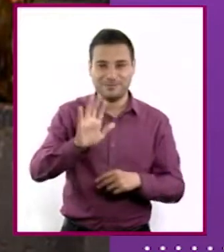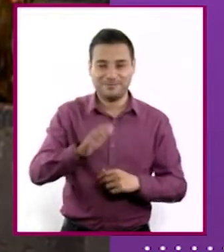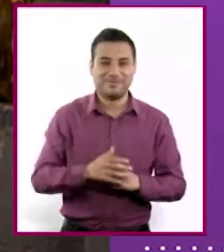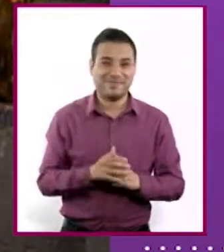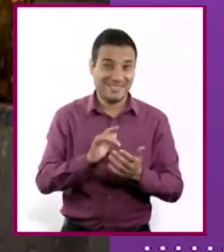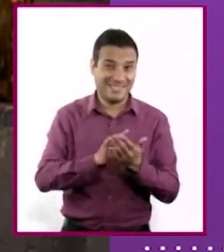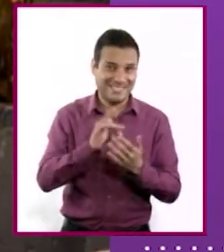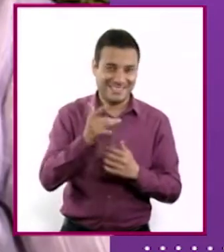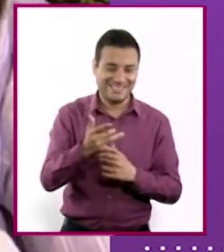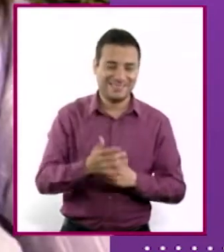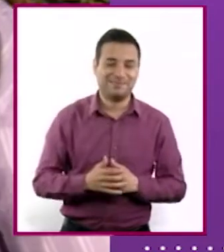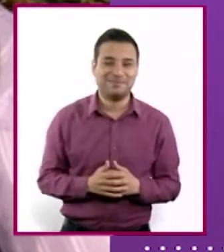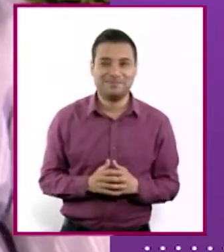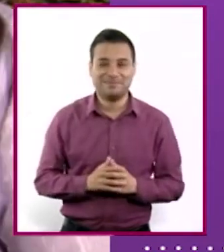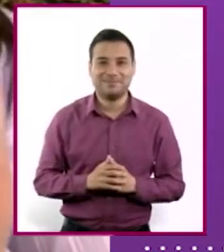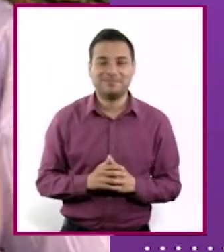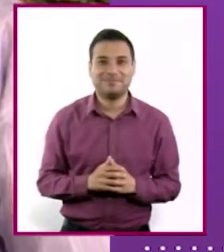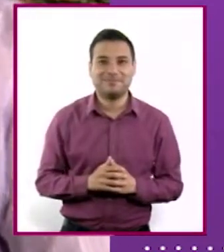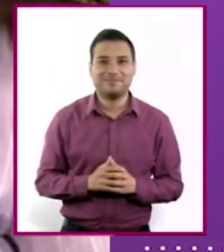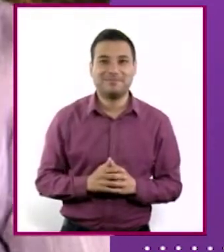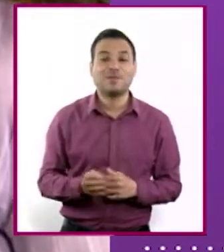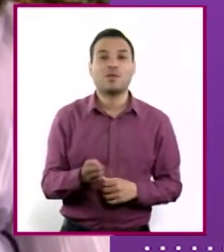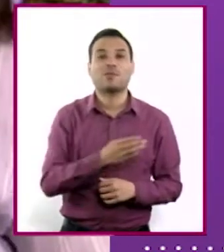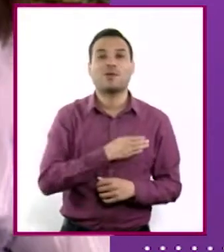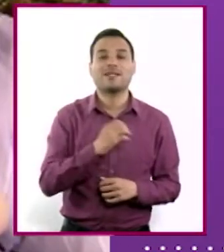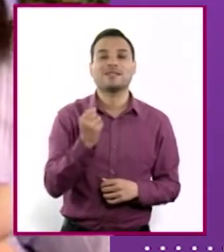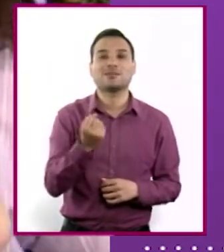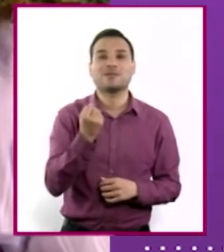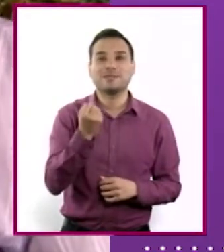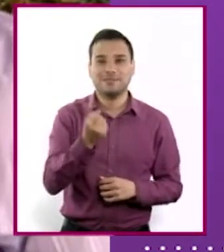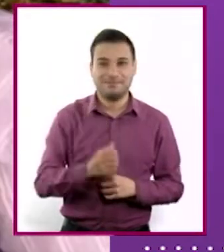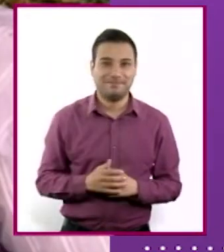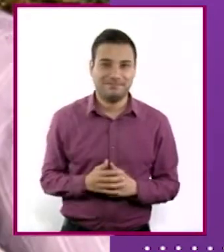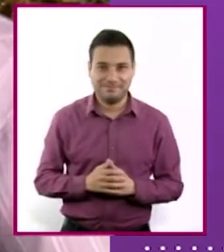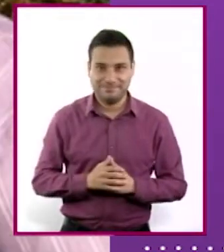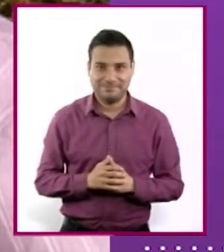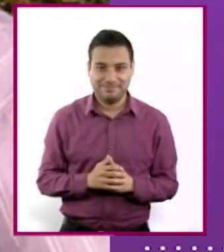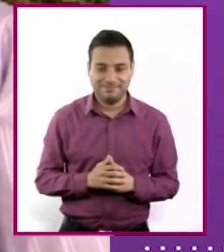thank you. Good luck.